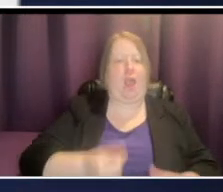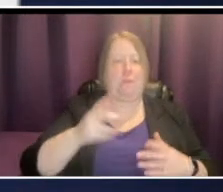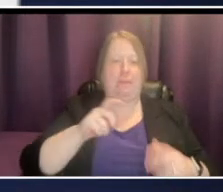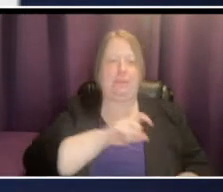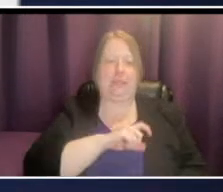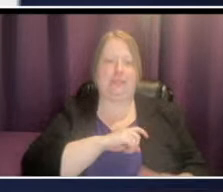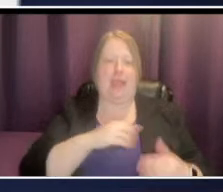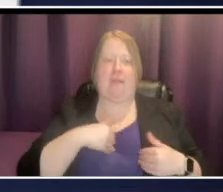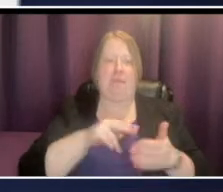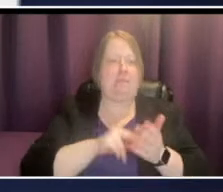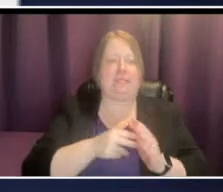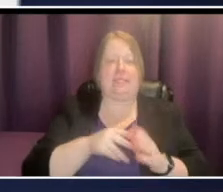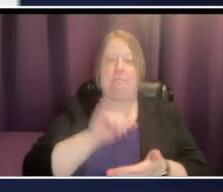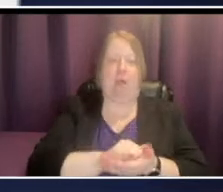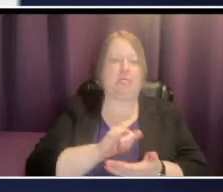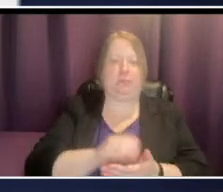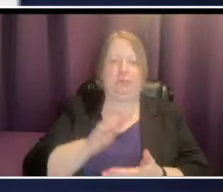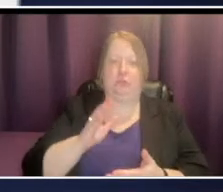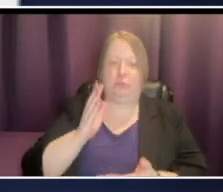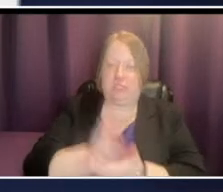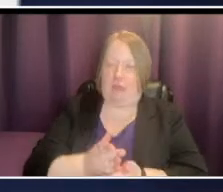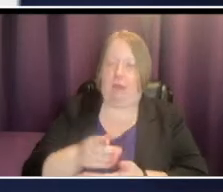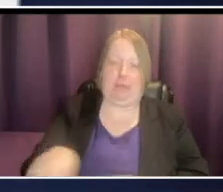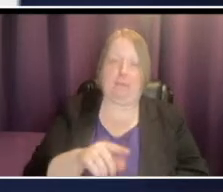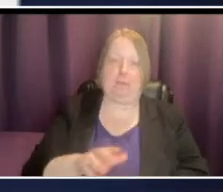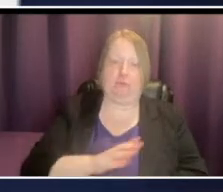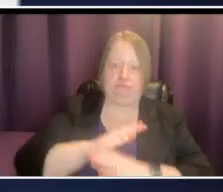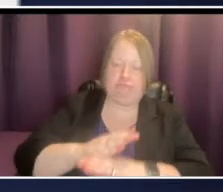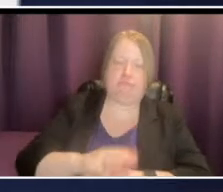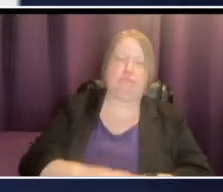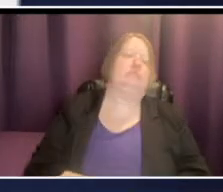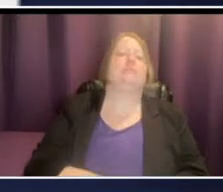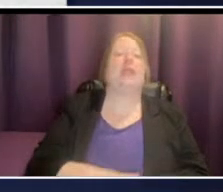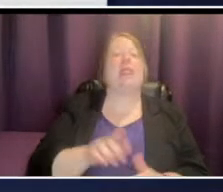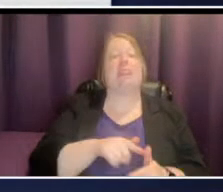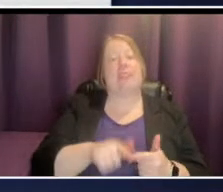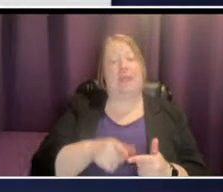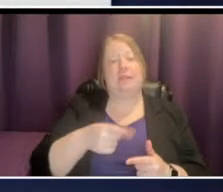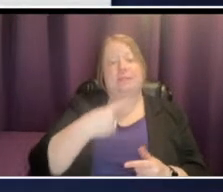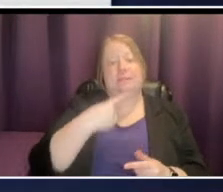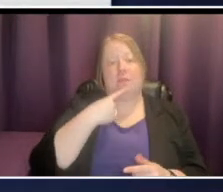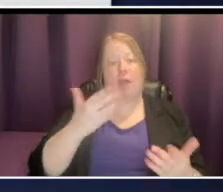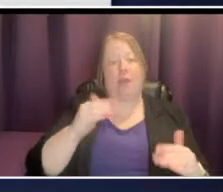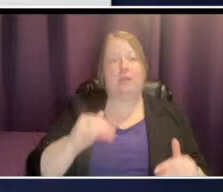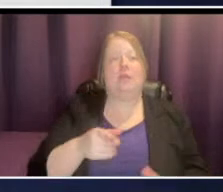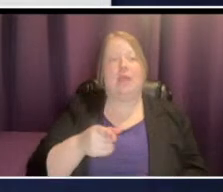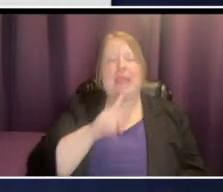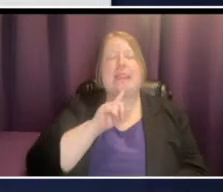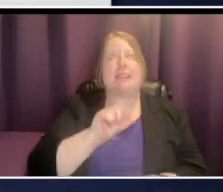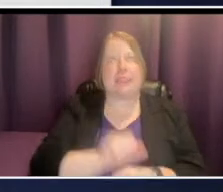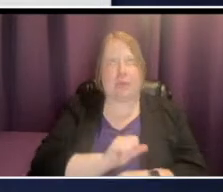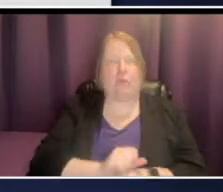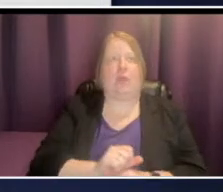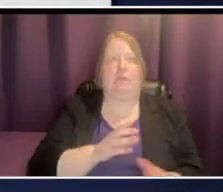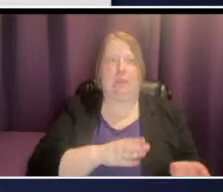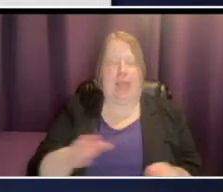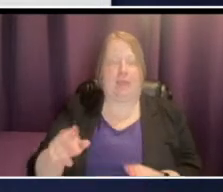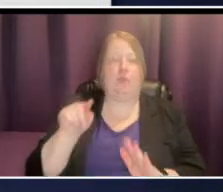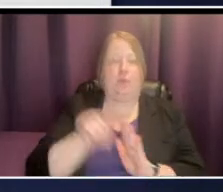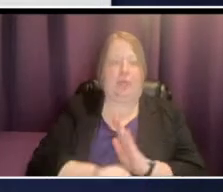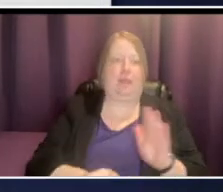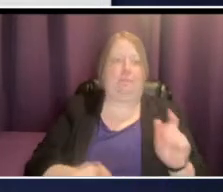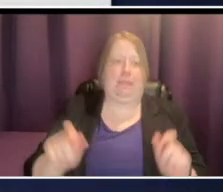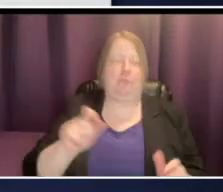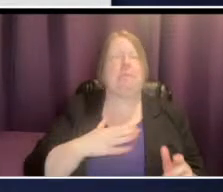stopped. The source went on to say, their plan is to literally kill people. Please, please take this